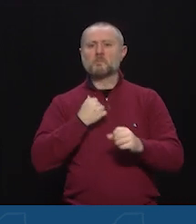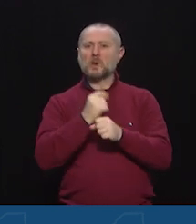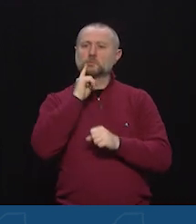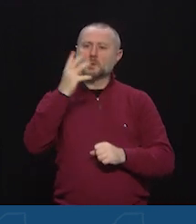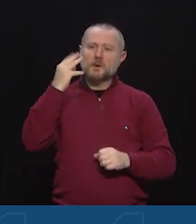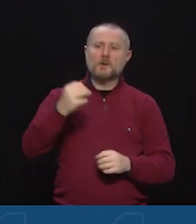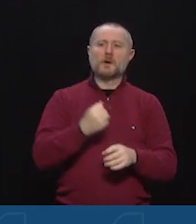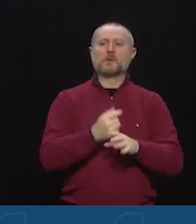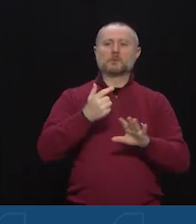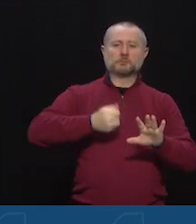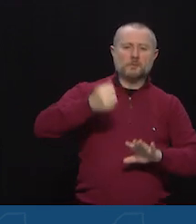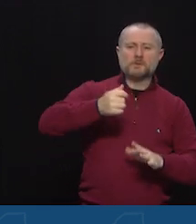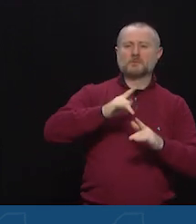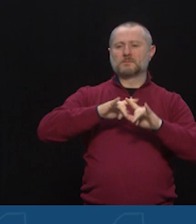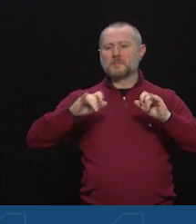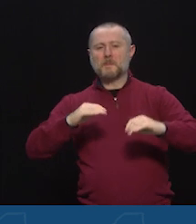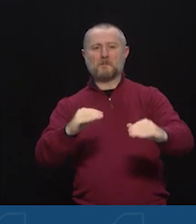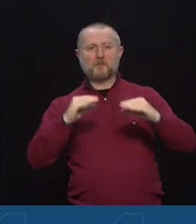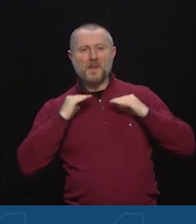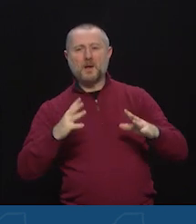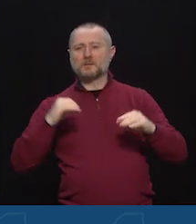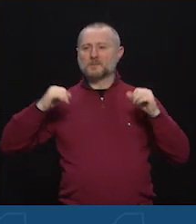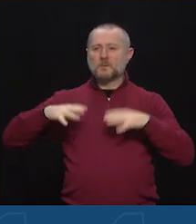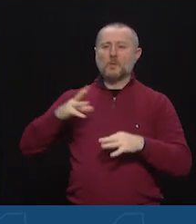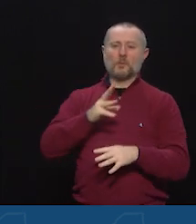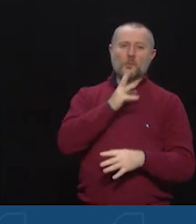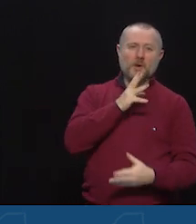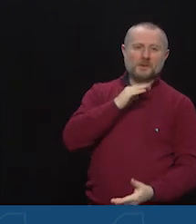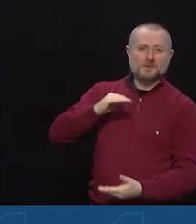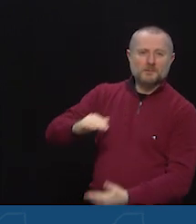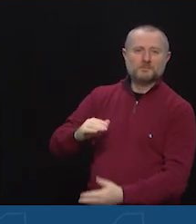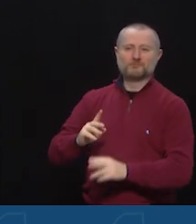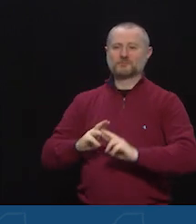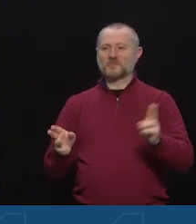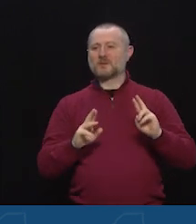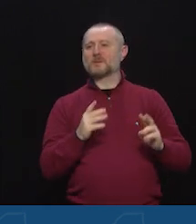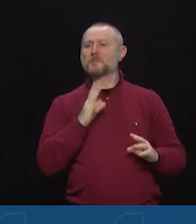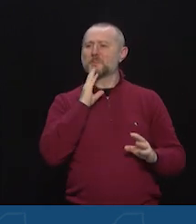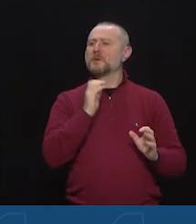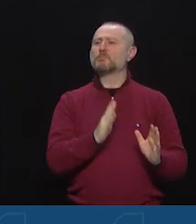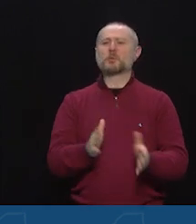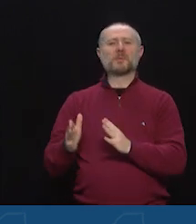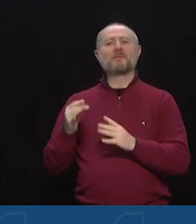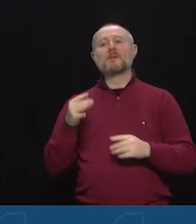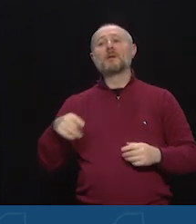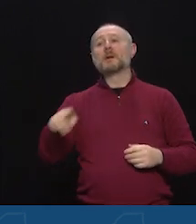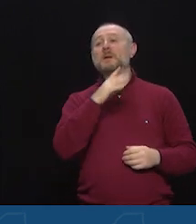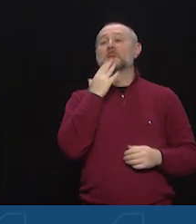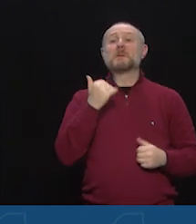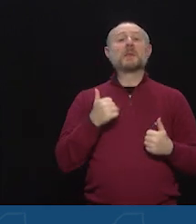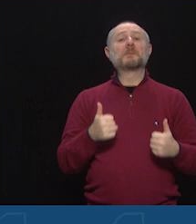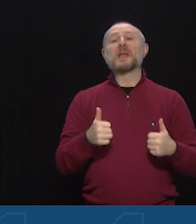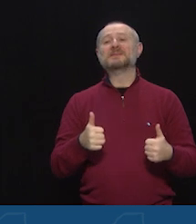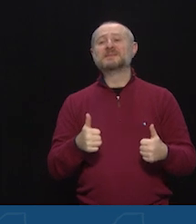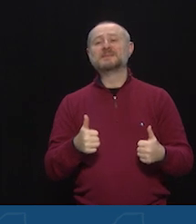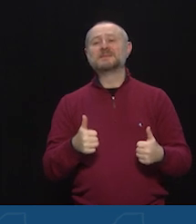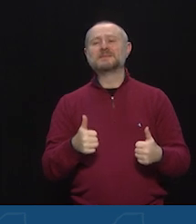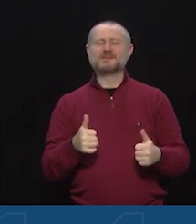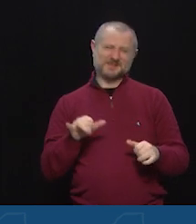You got to have some blankets, have some water in your vehicles. And we all should be prepared for this. But the best way to handle this is stay